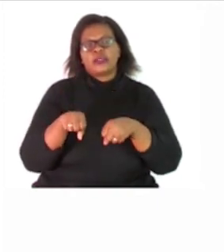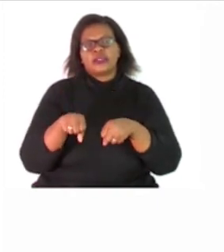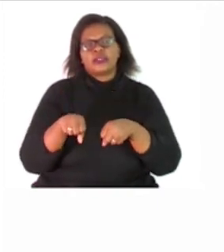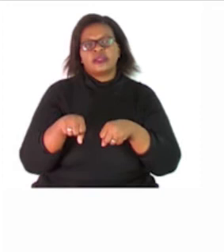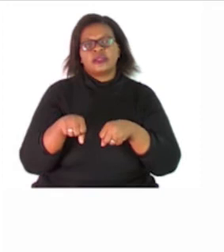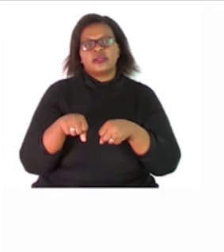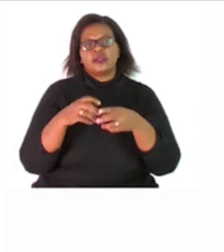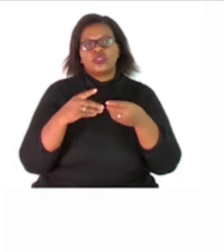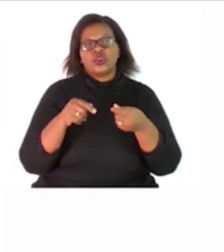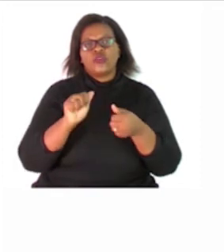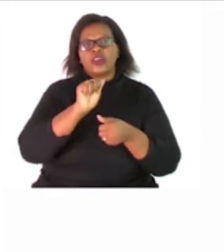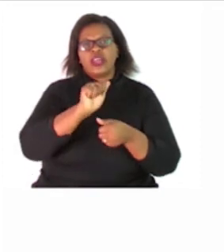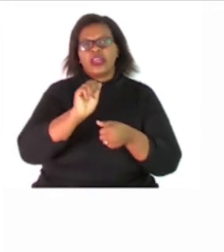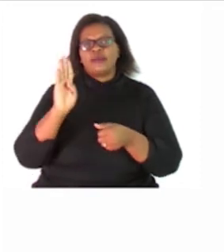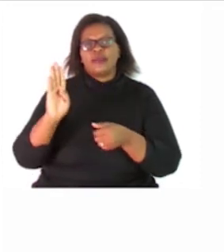work it out.